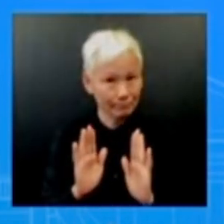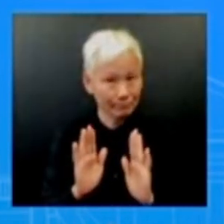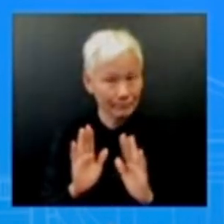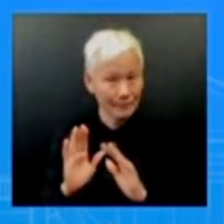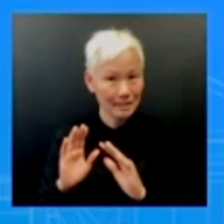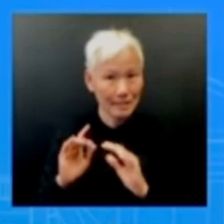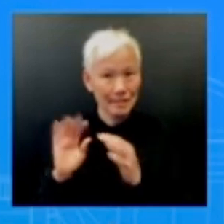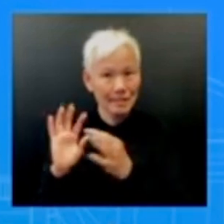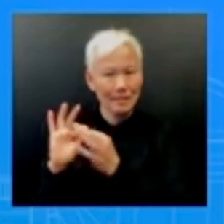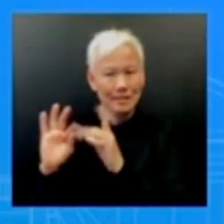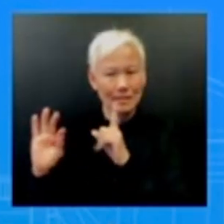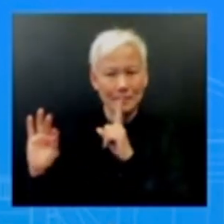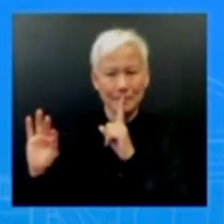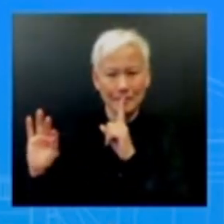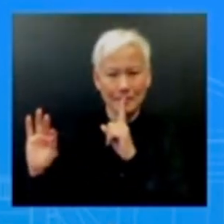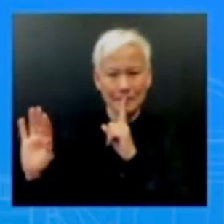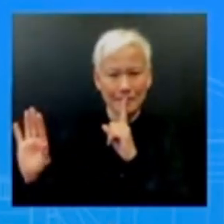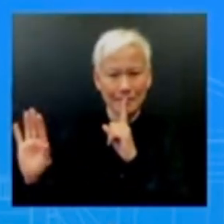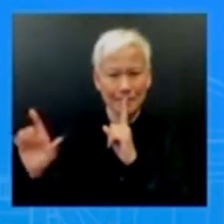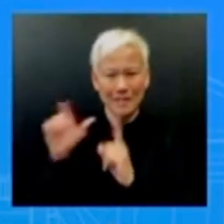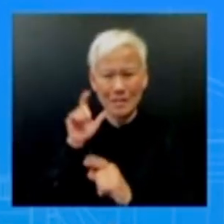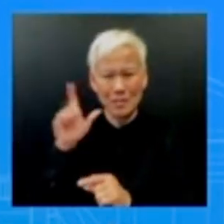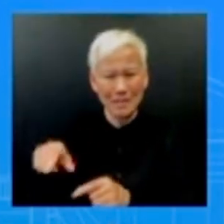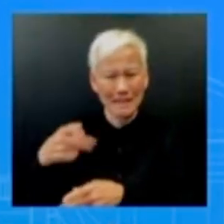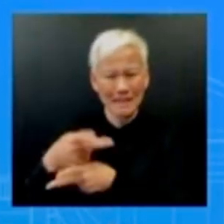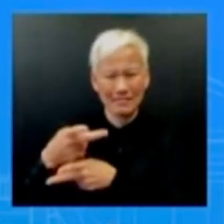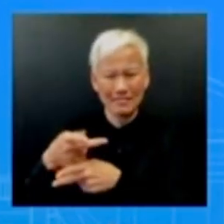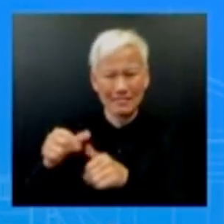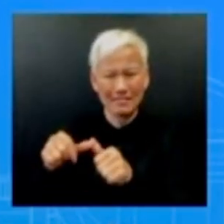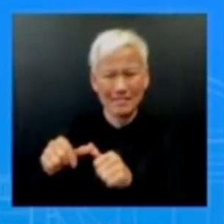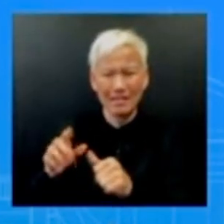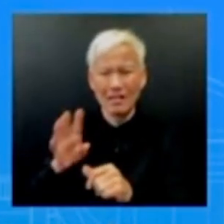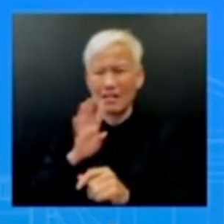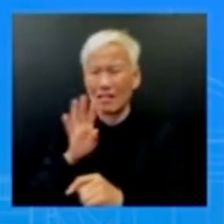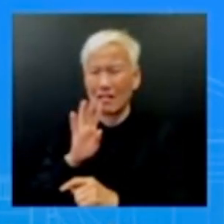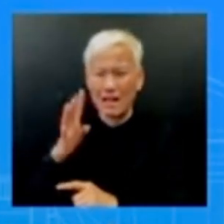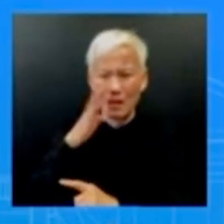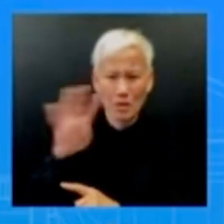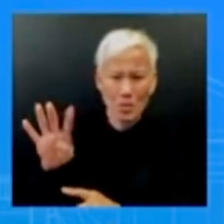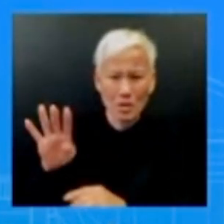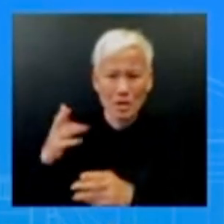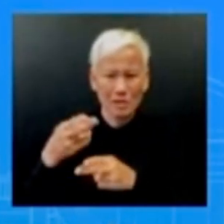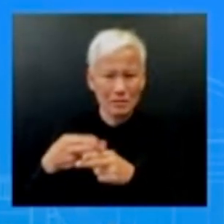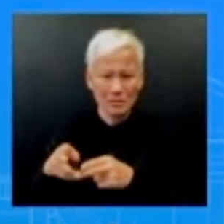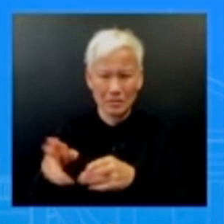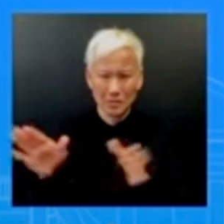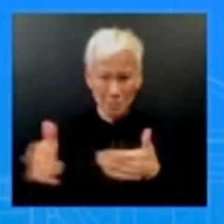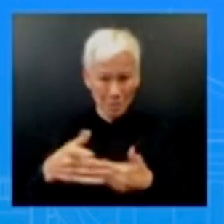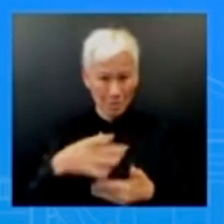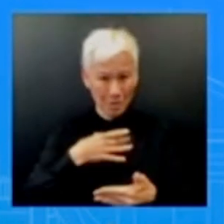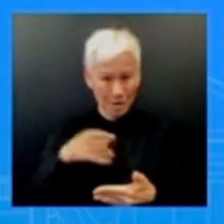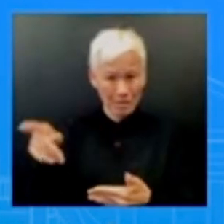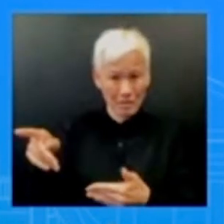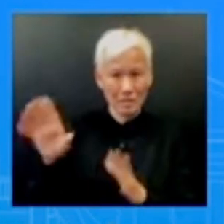You can't keep discriminating against some people in the briefing room because you don't like them. You don't like them. So you have a choice.